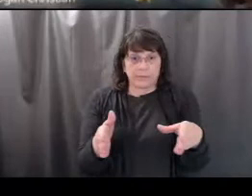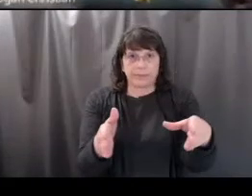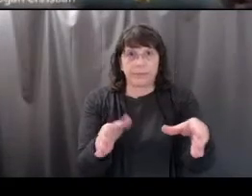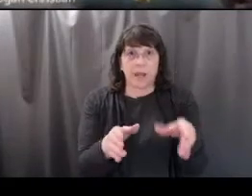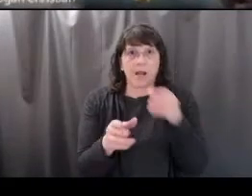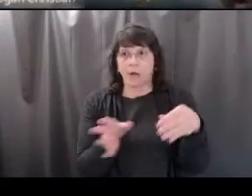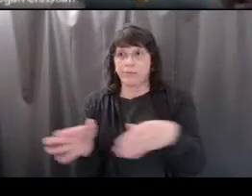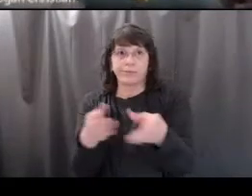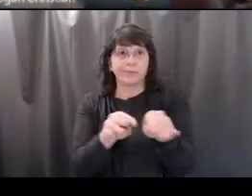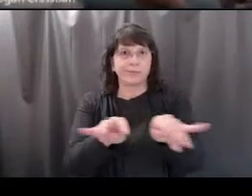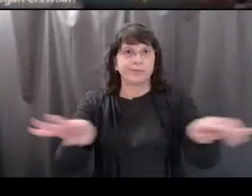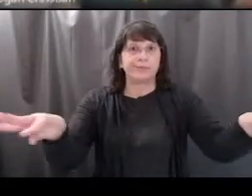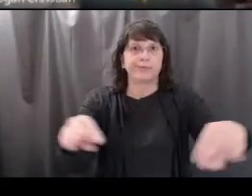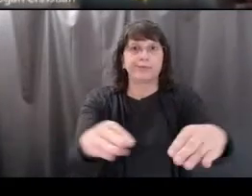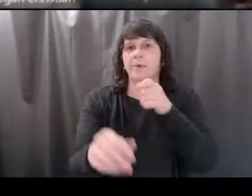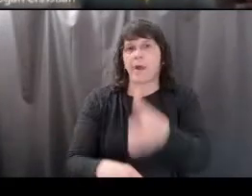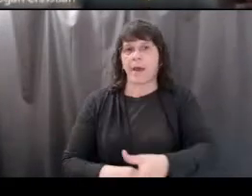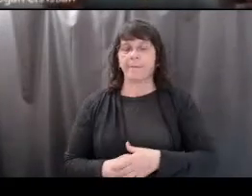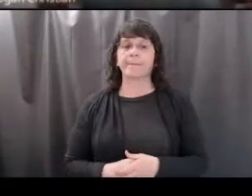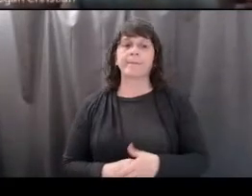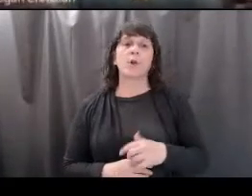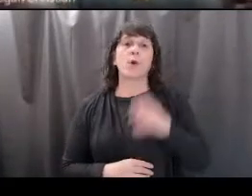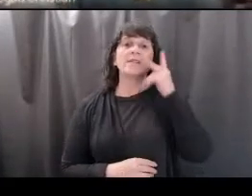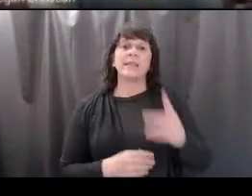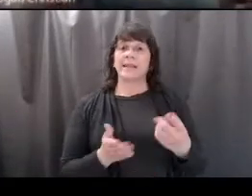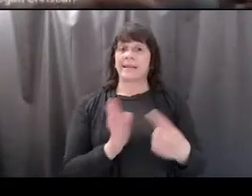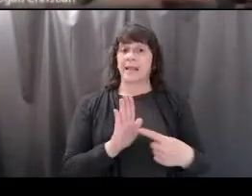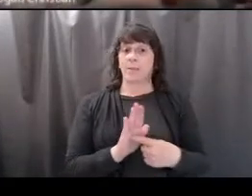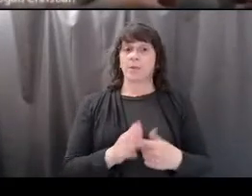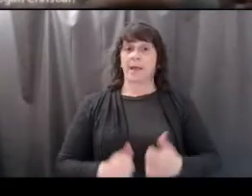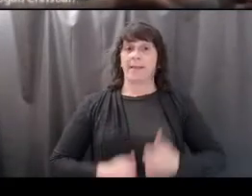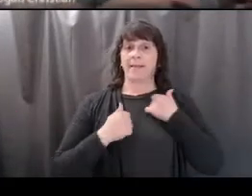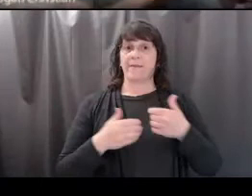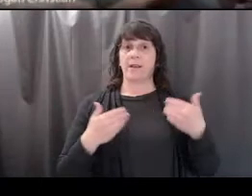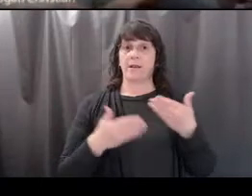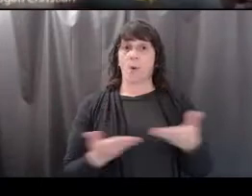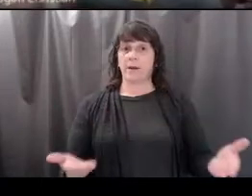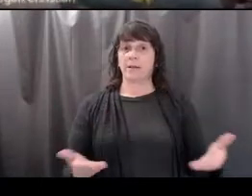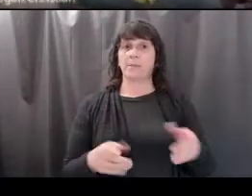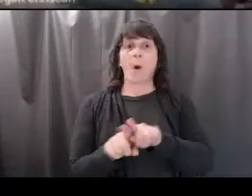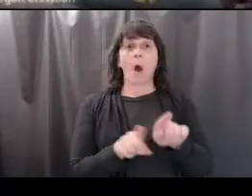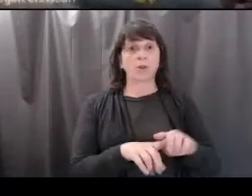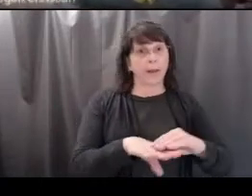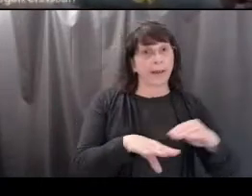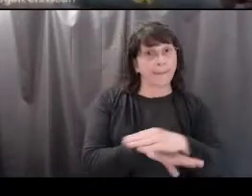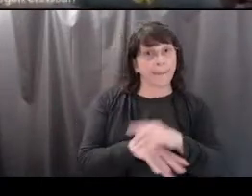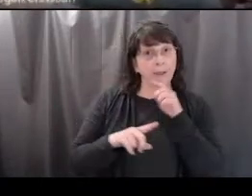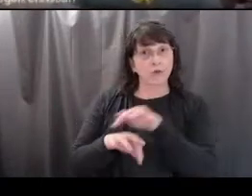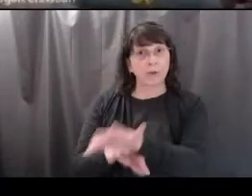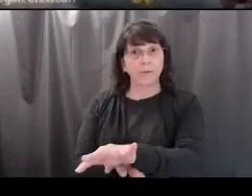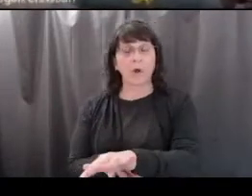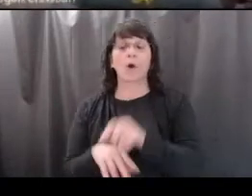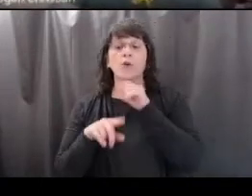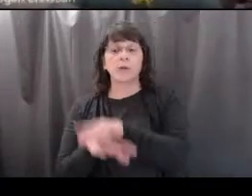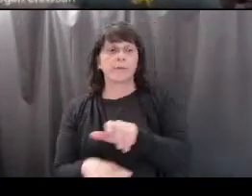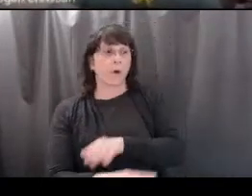channel. So as we've seen with these examples, living organisms also impact stream flow just like stream flow impacts them.